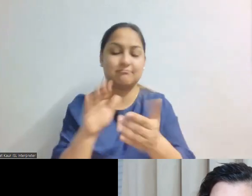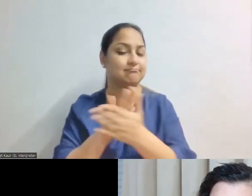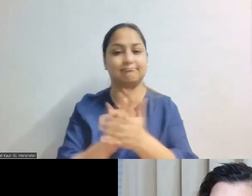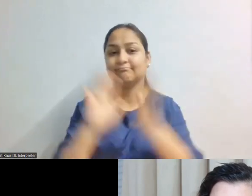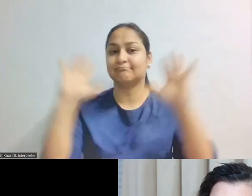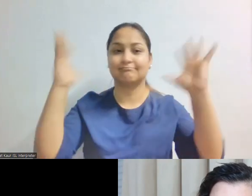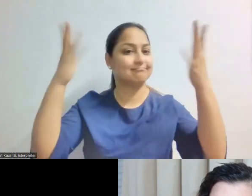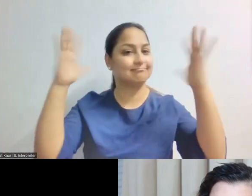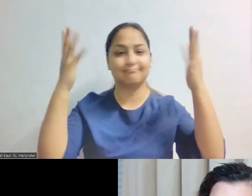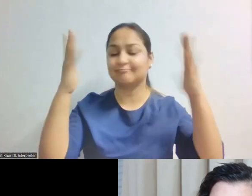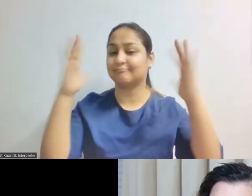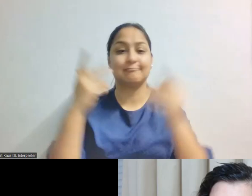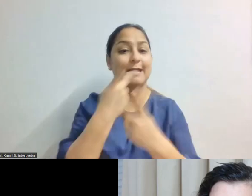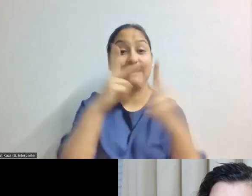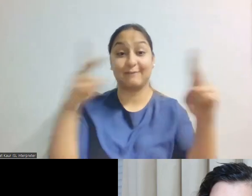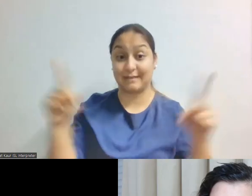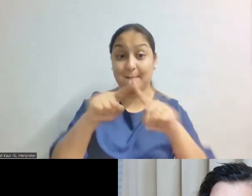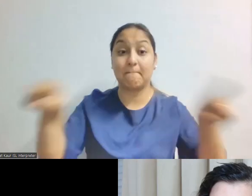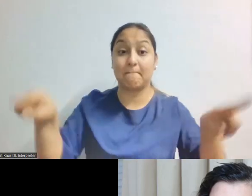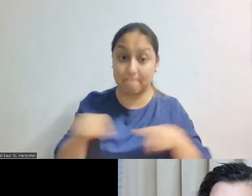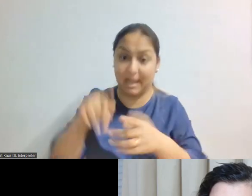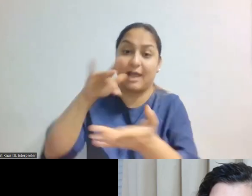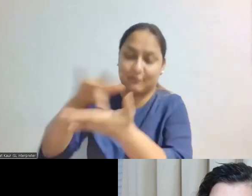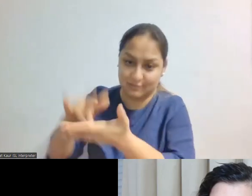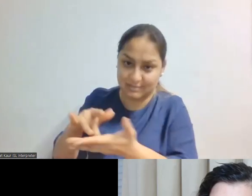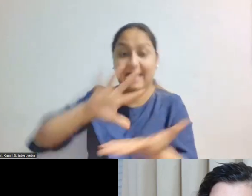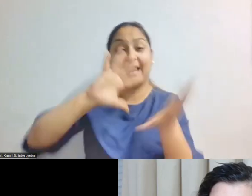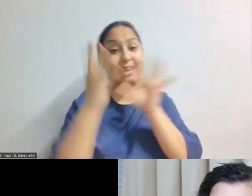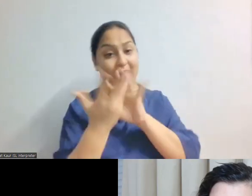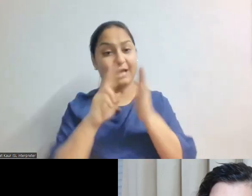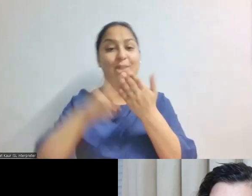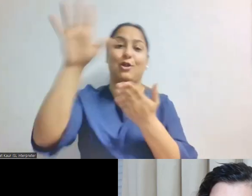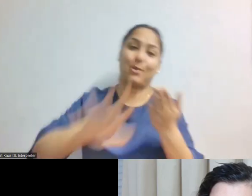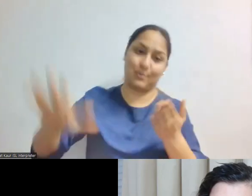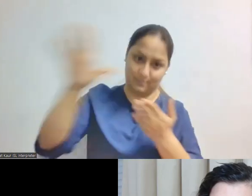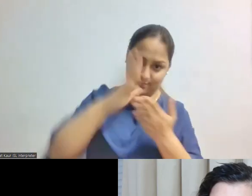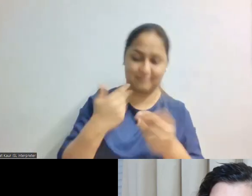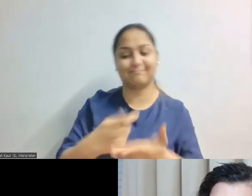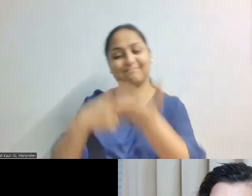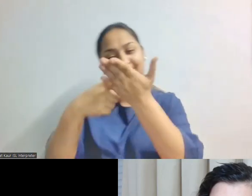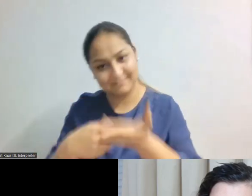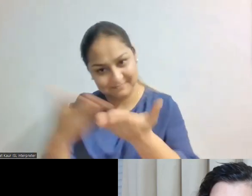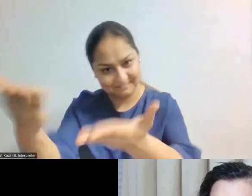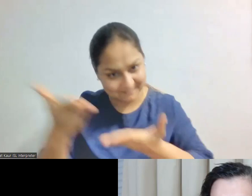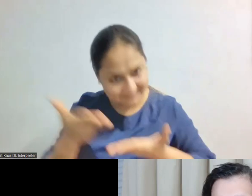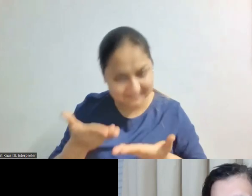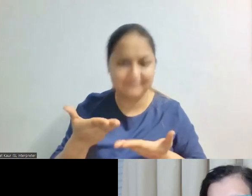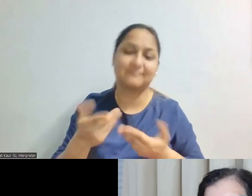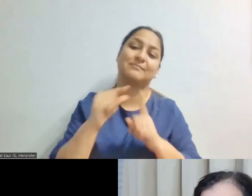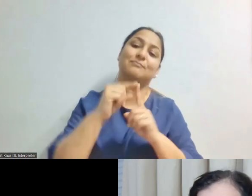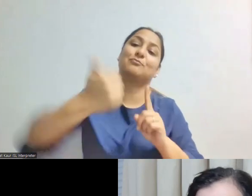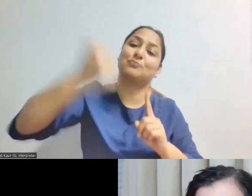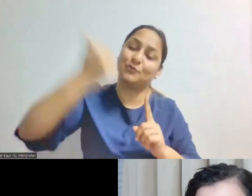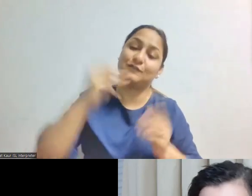various platforms at national and global levels. I request and invite Professor